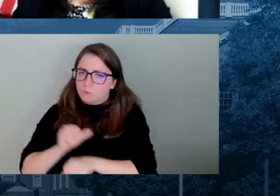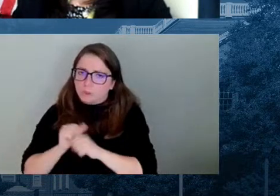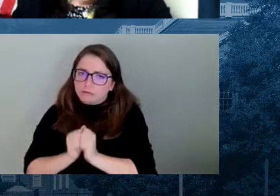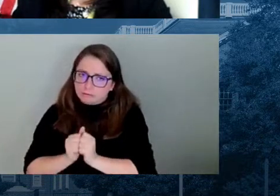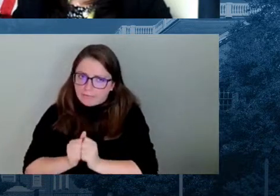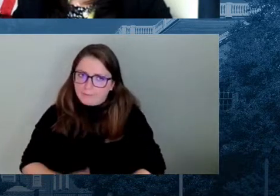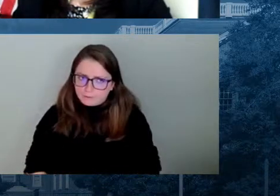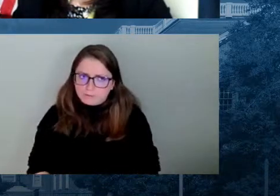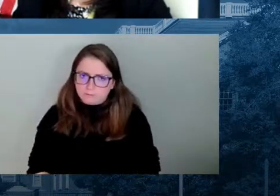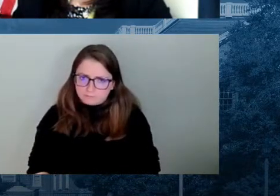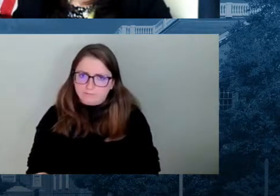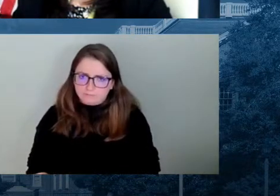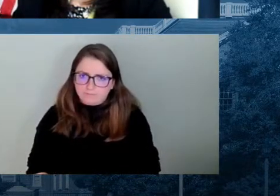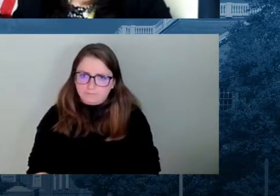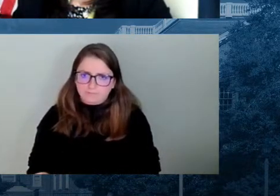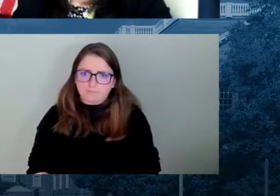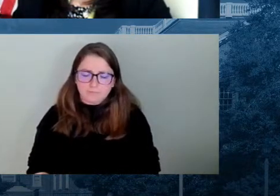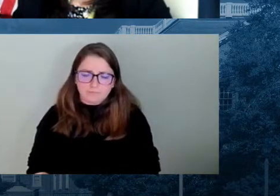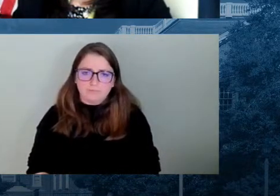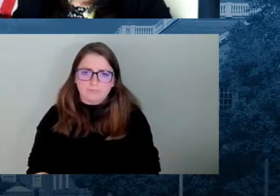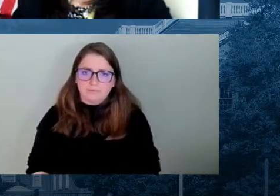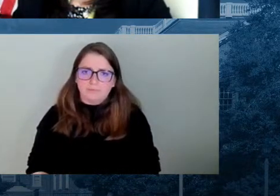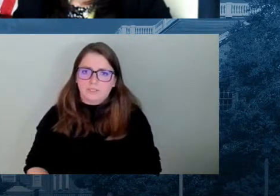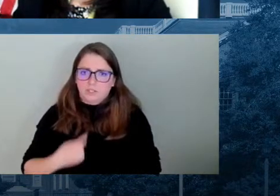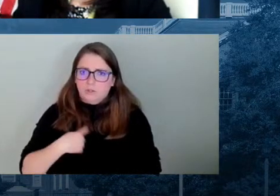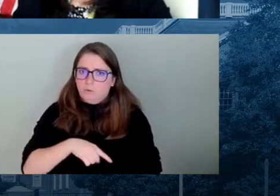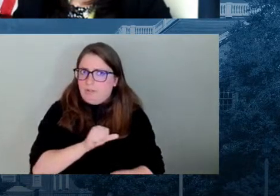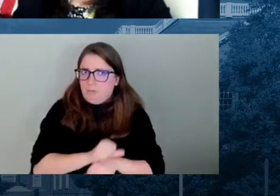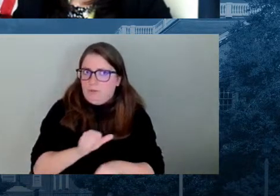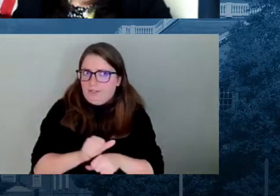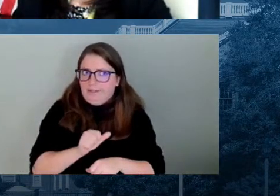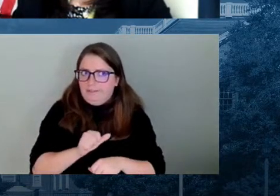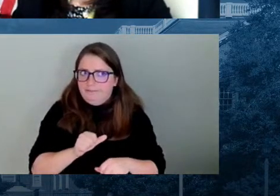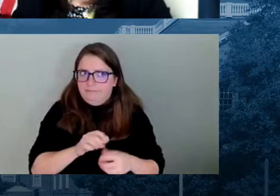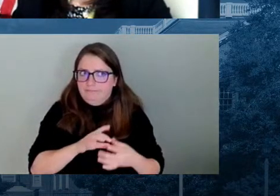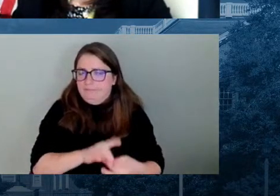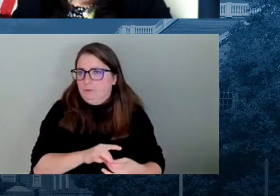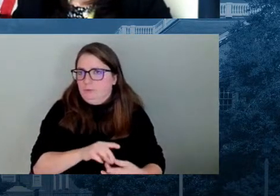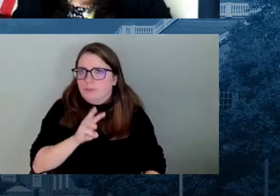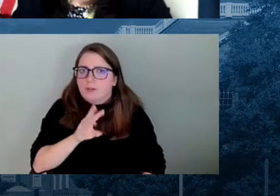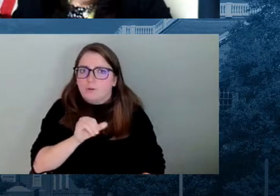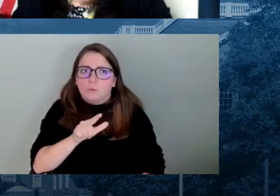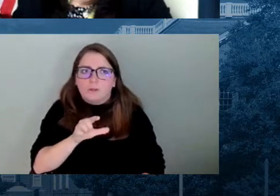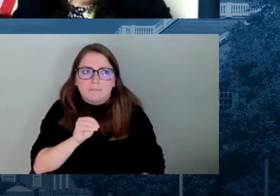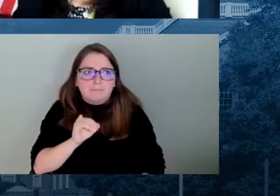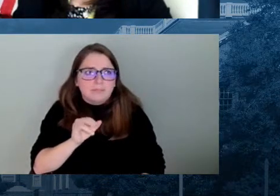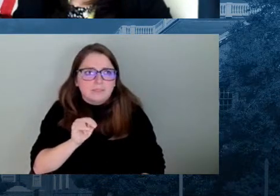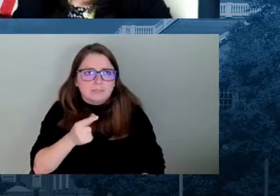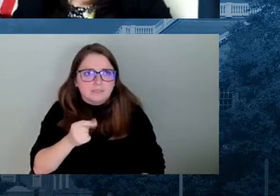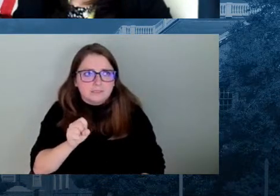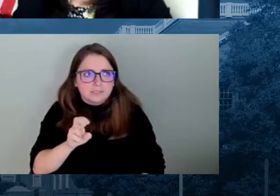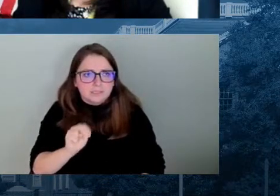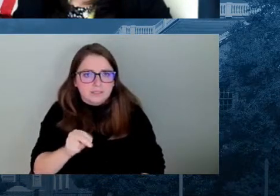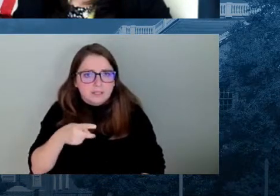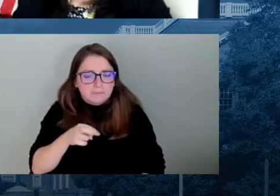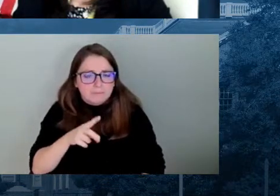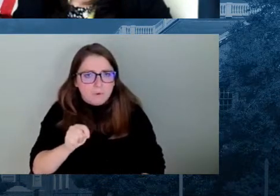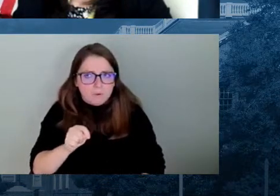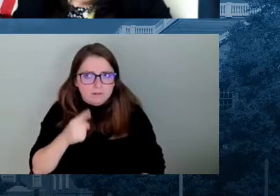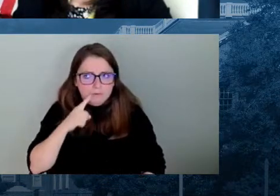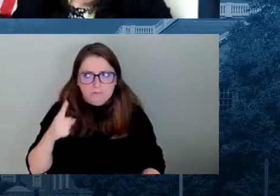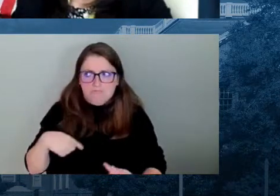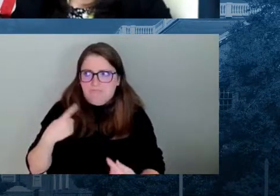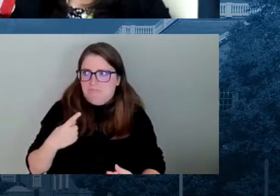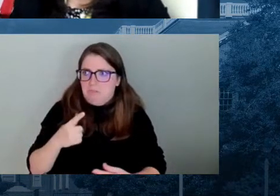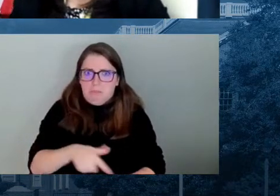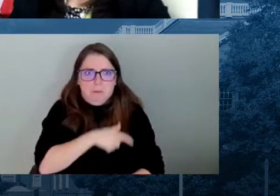the Wilmington port for, over 20 years, since I was working for then Governor Carper, and the state